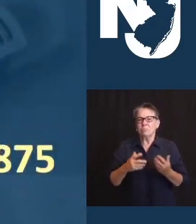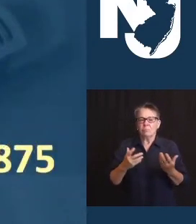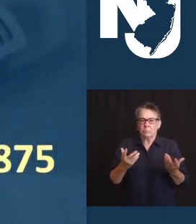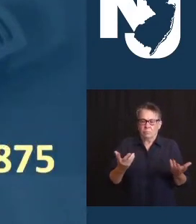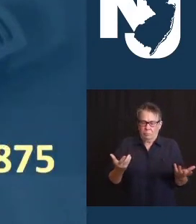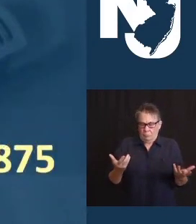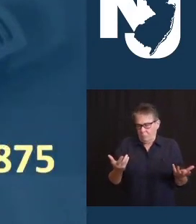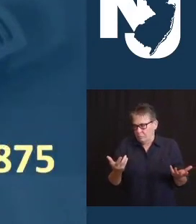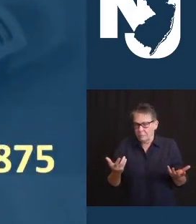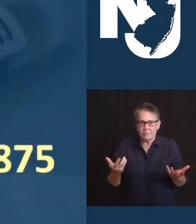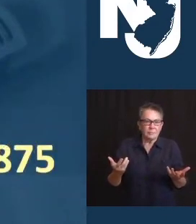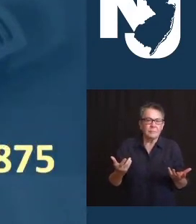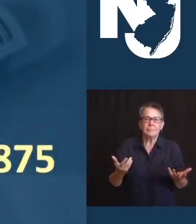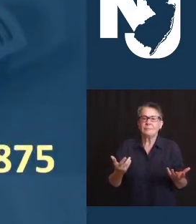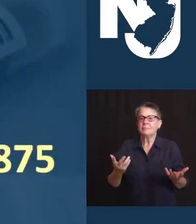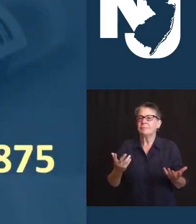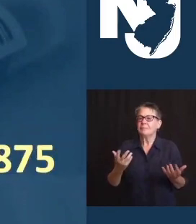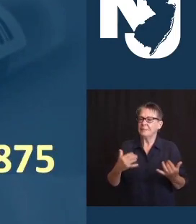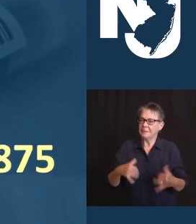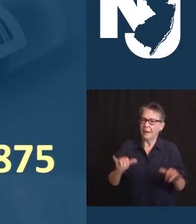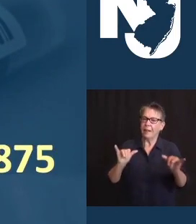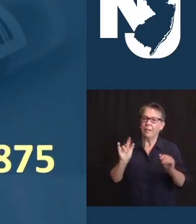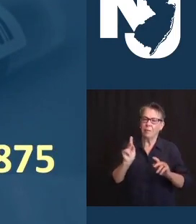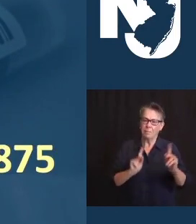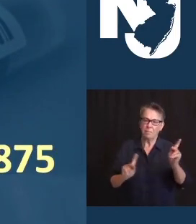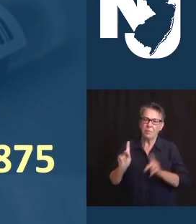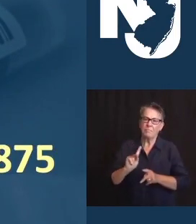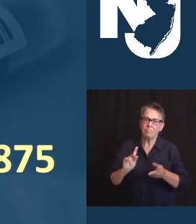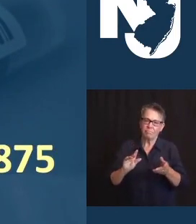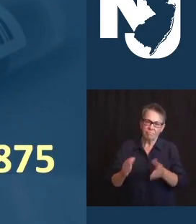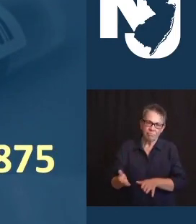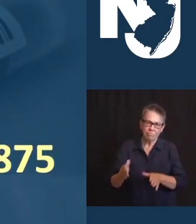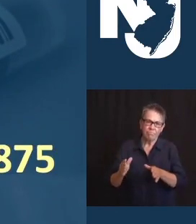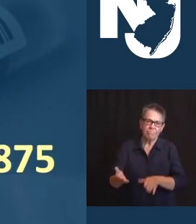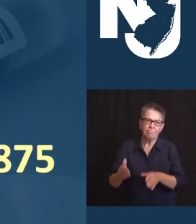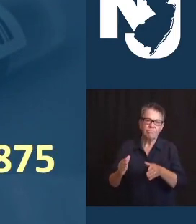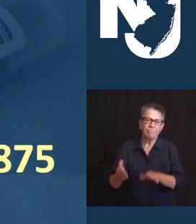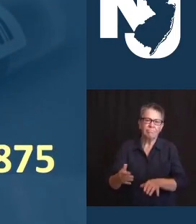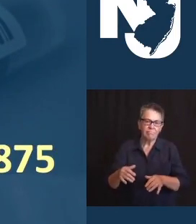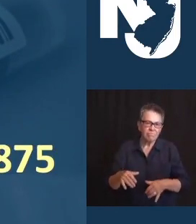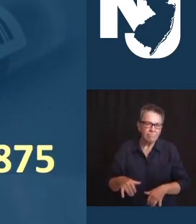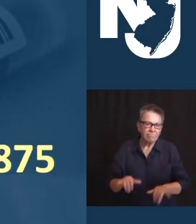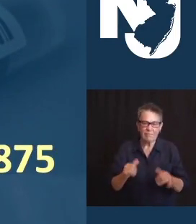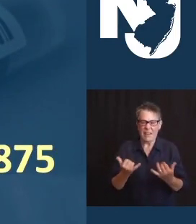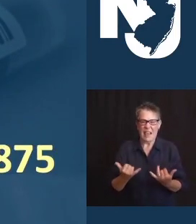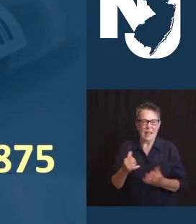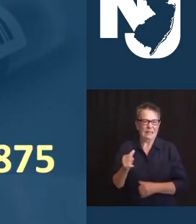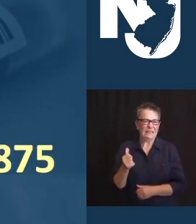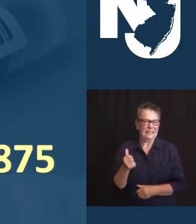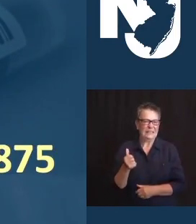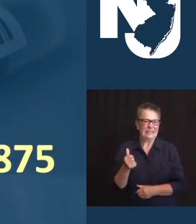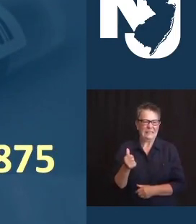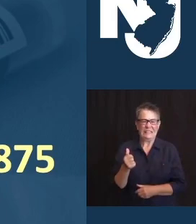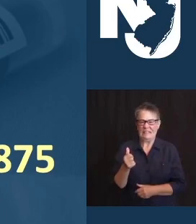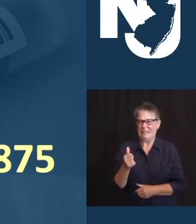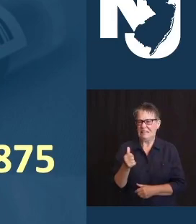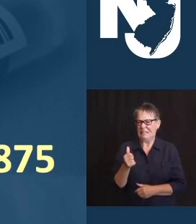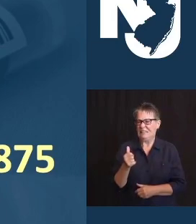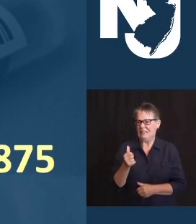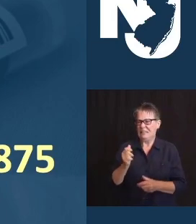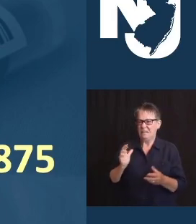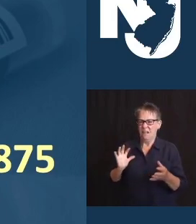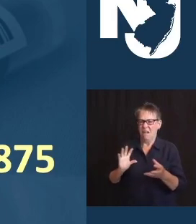we continue to lose members of our extraordinary New Jersey family to COVID-19, and today we must report another